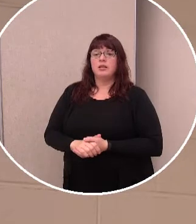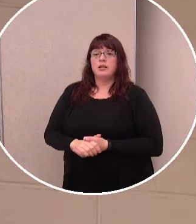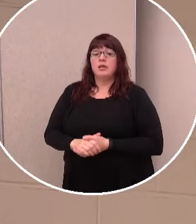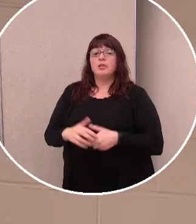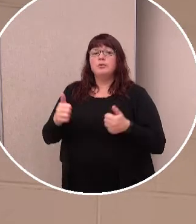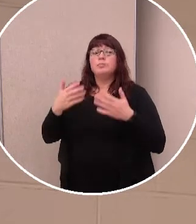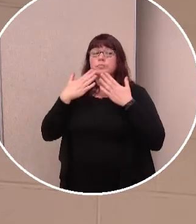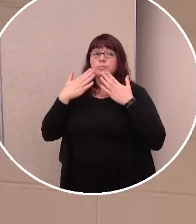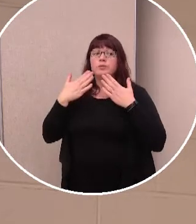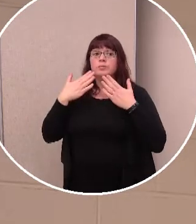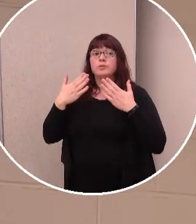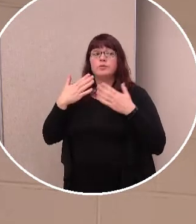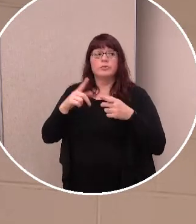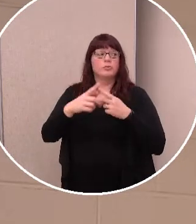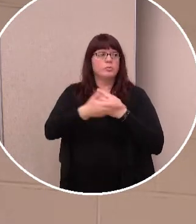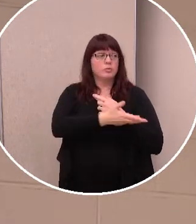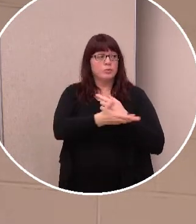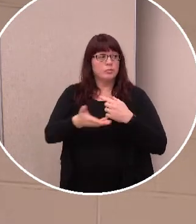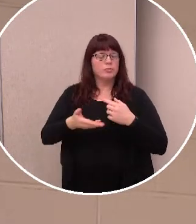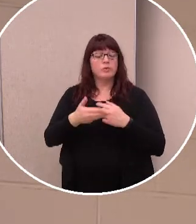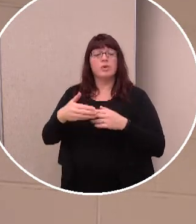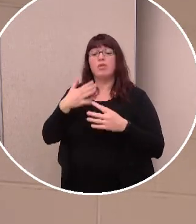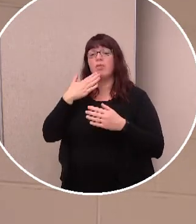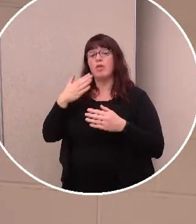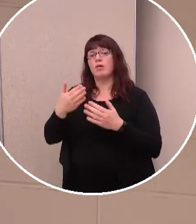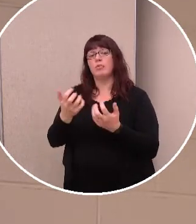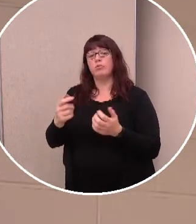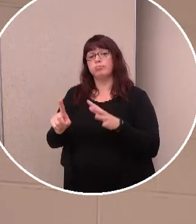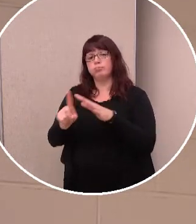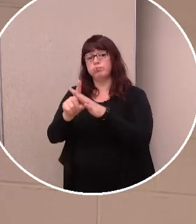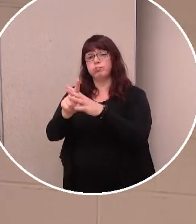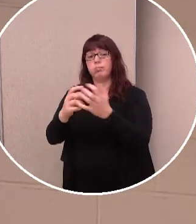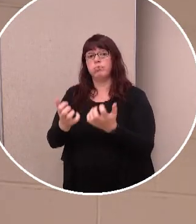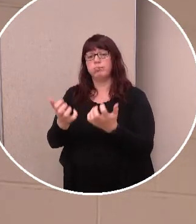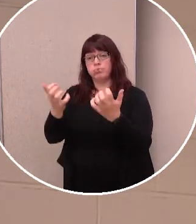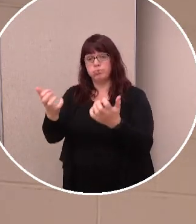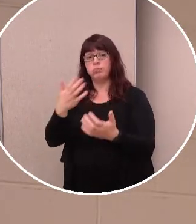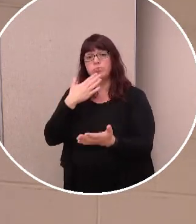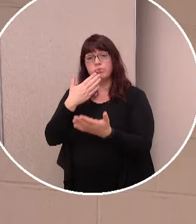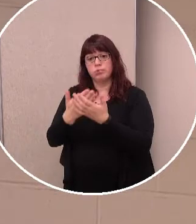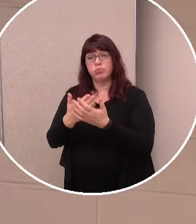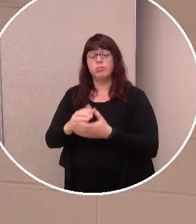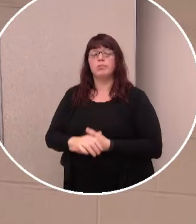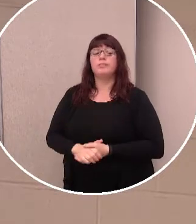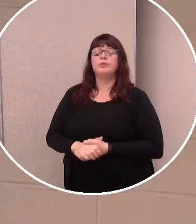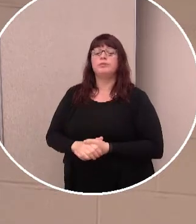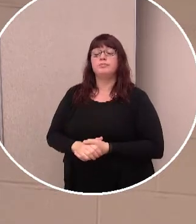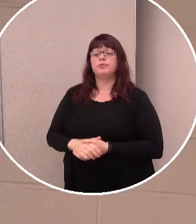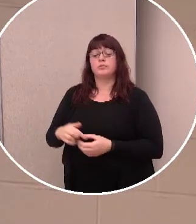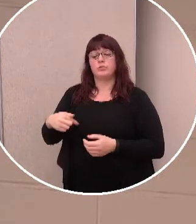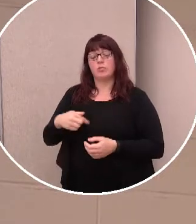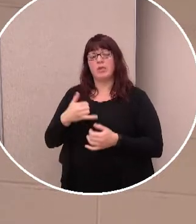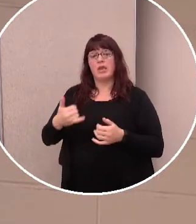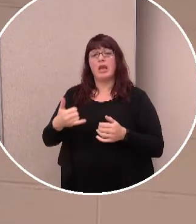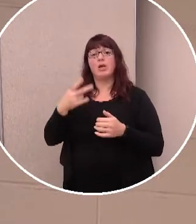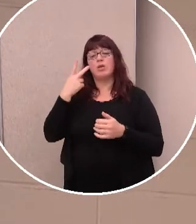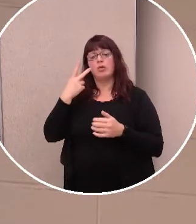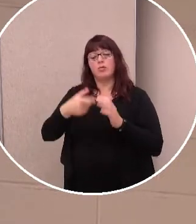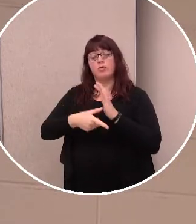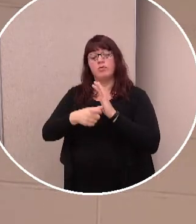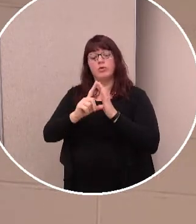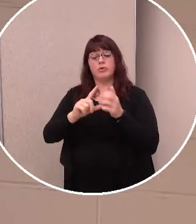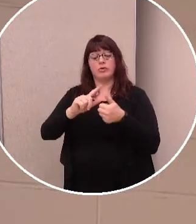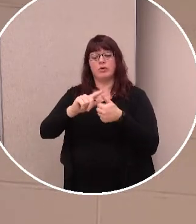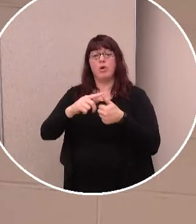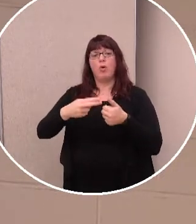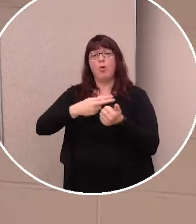Thank you, trustees. Thank you, members of the public. We are here now to review the Holy Spirit